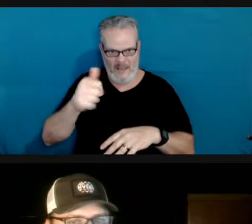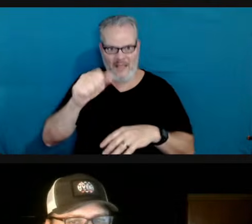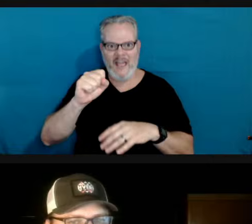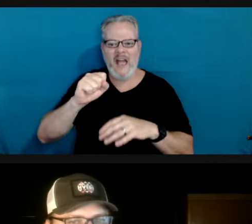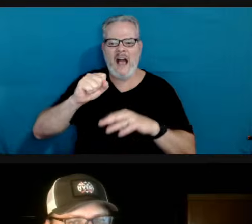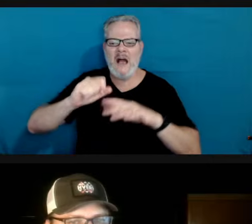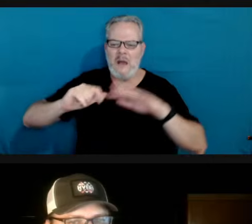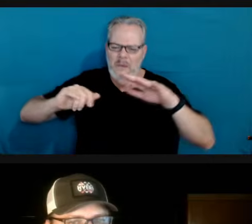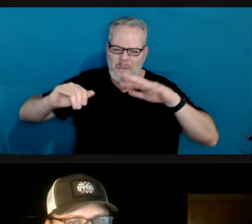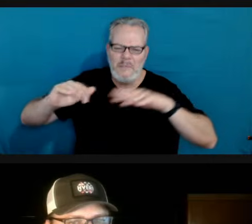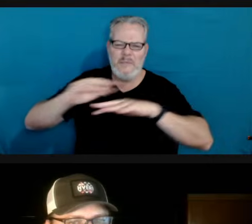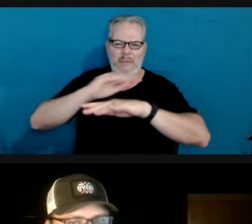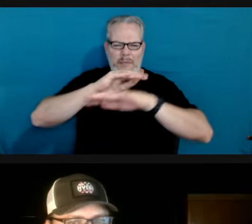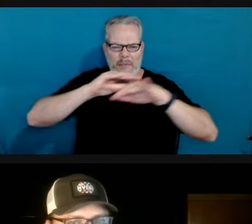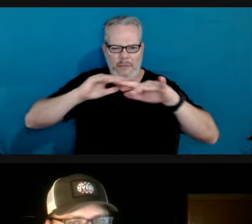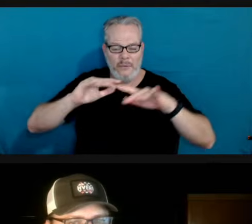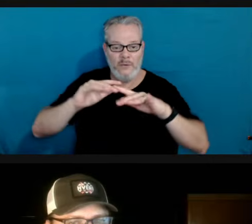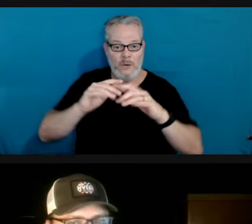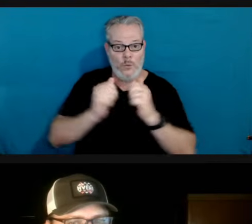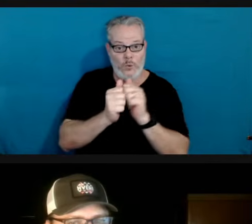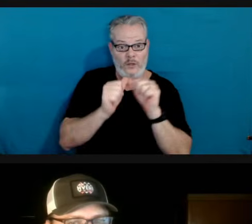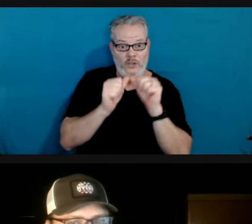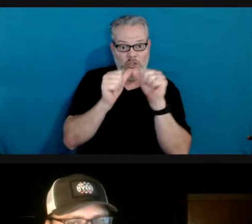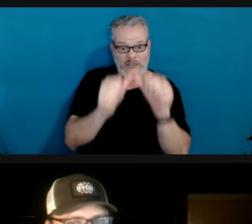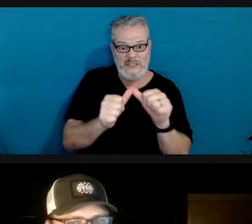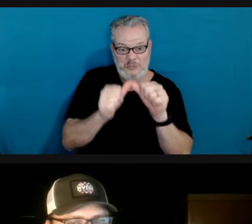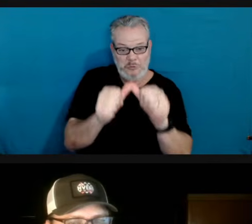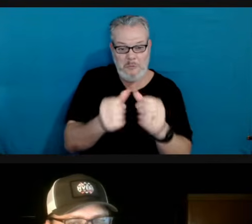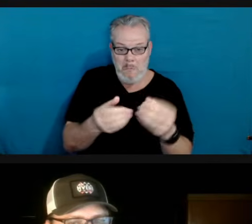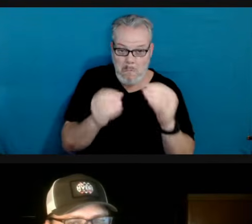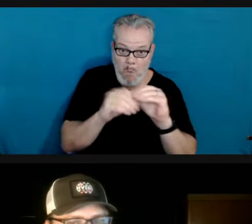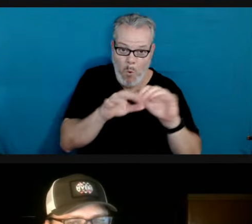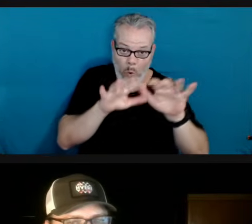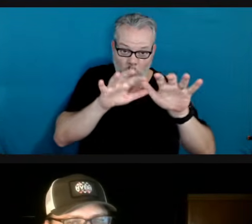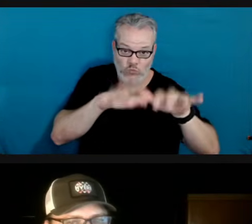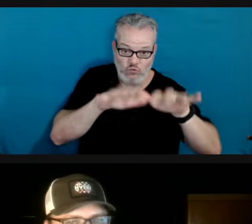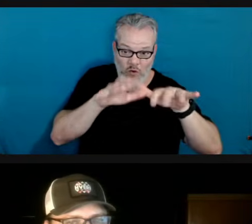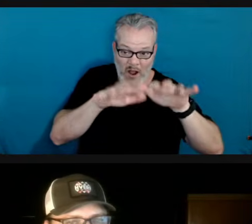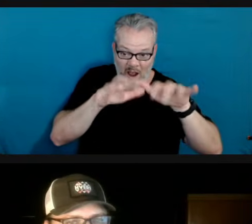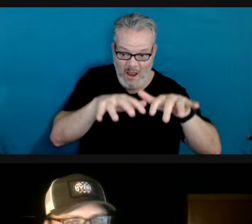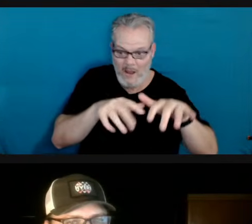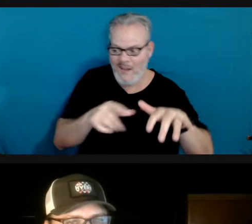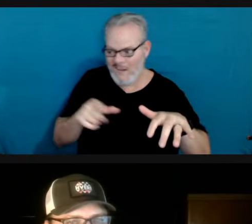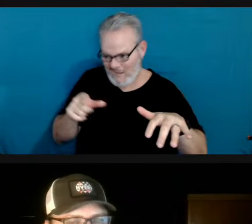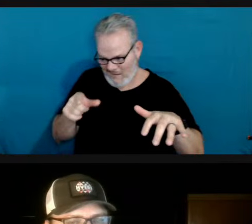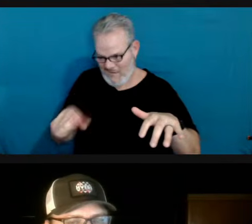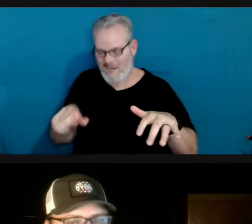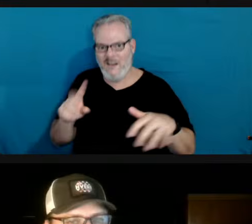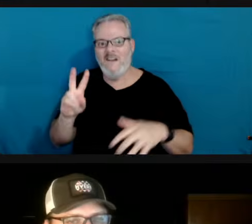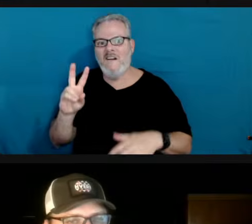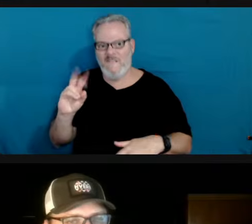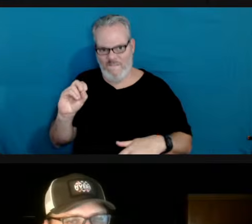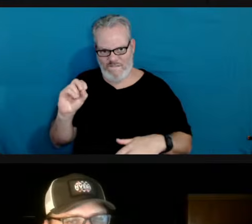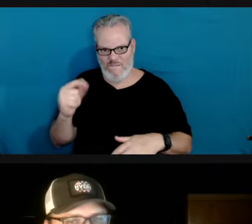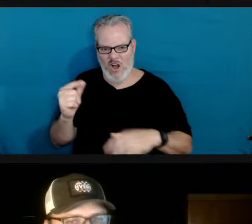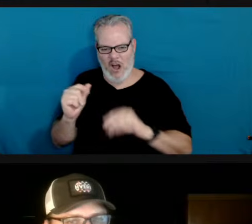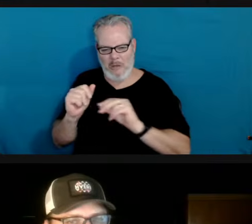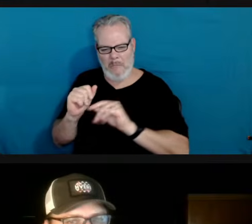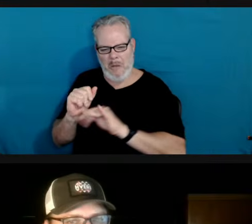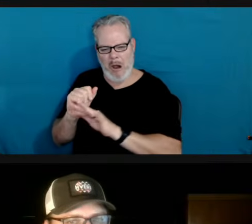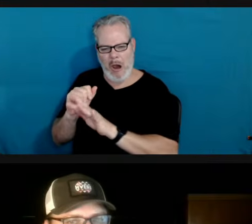with continuing stormy weather and southerly winds, we have a lot of that fog distributed from the south to